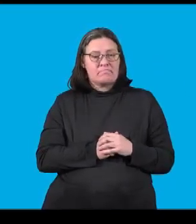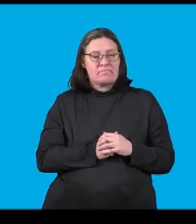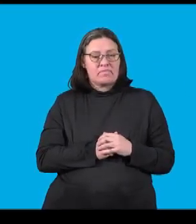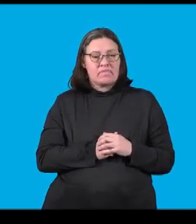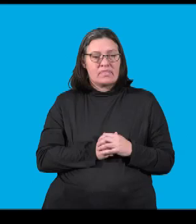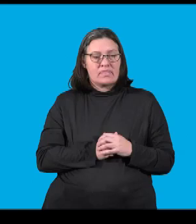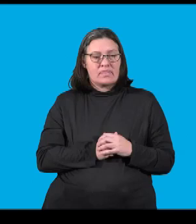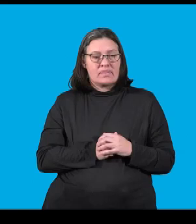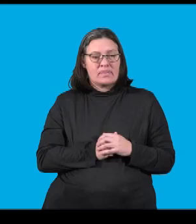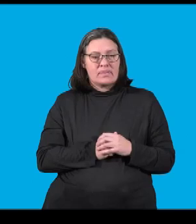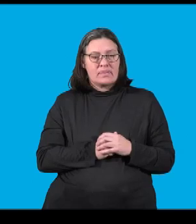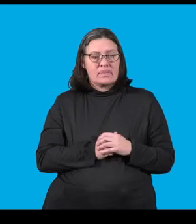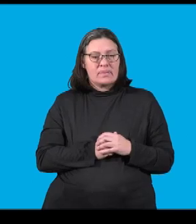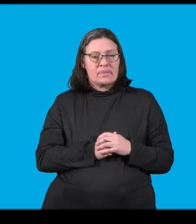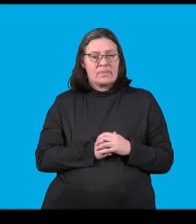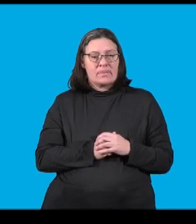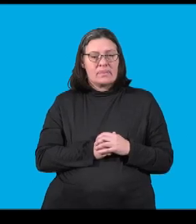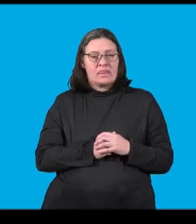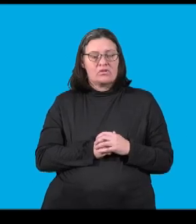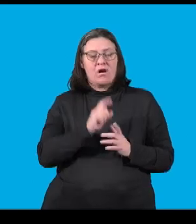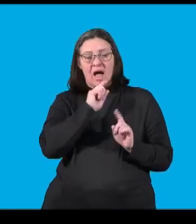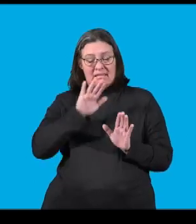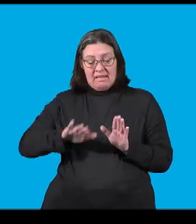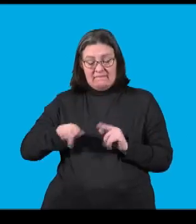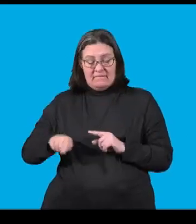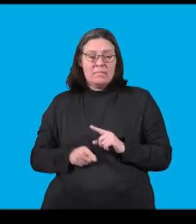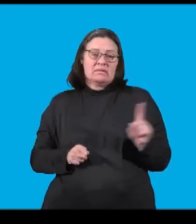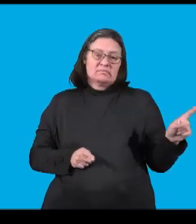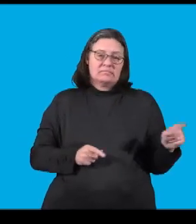just erasing the stuff we don't need. I'll leave the answer on there.